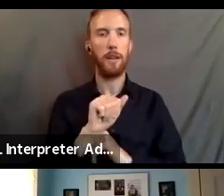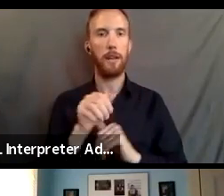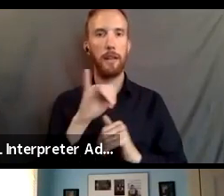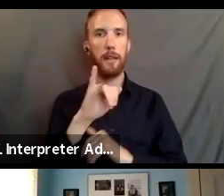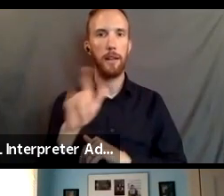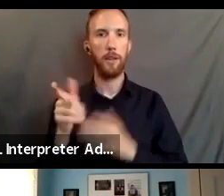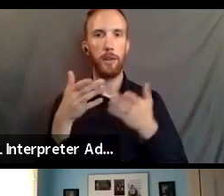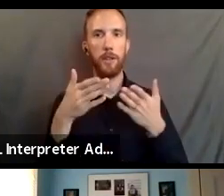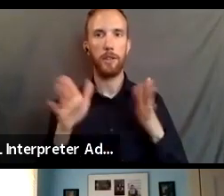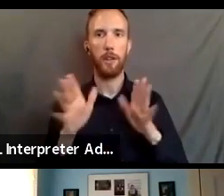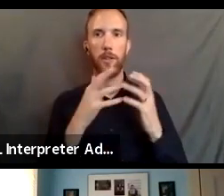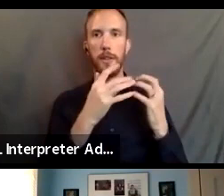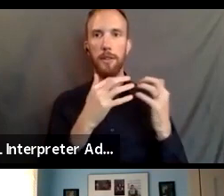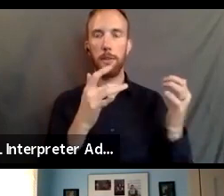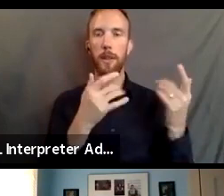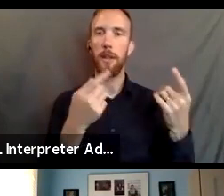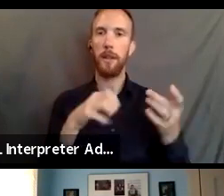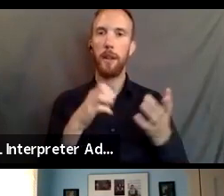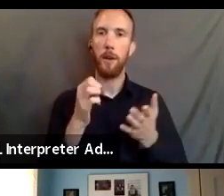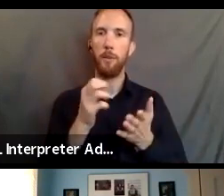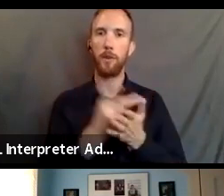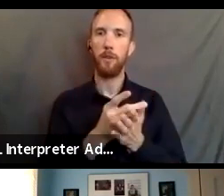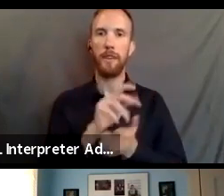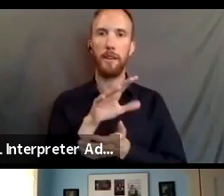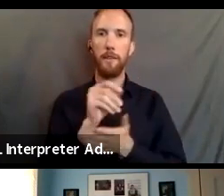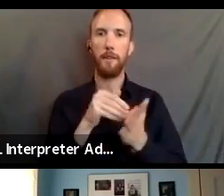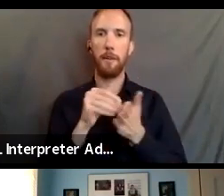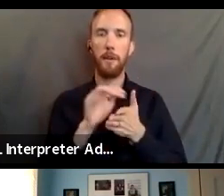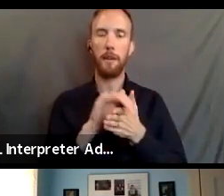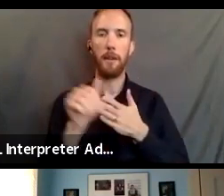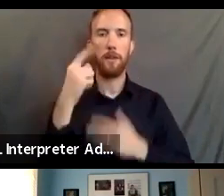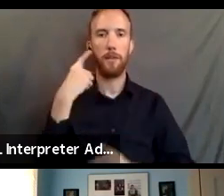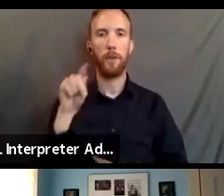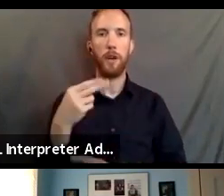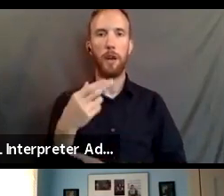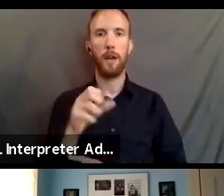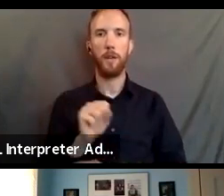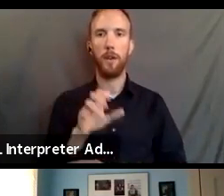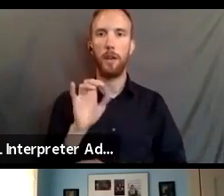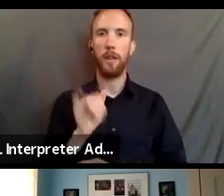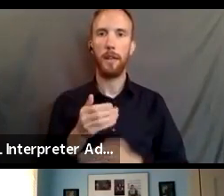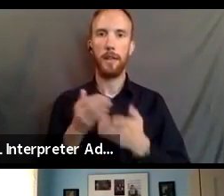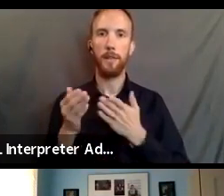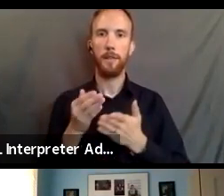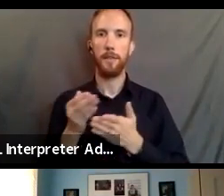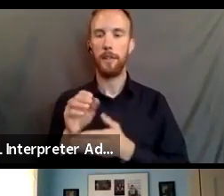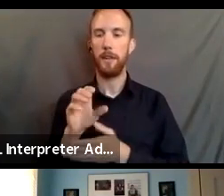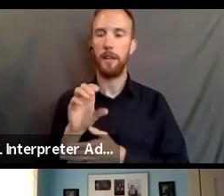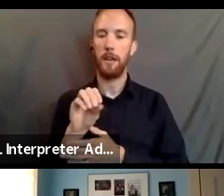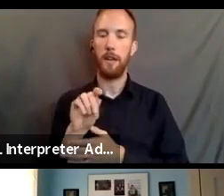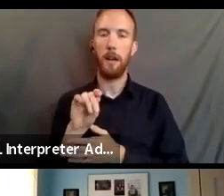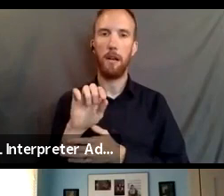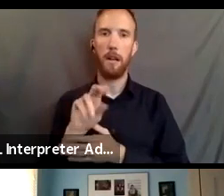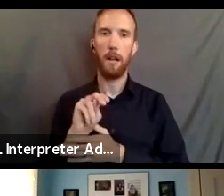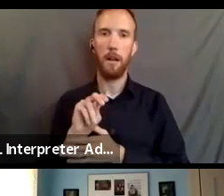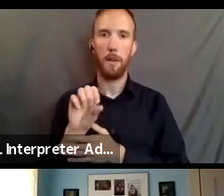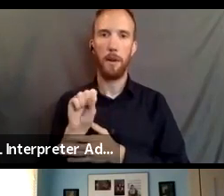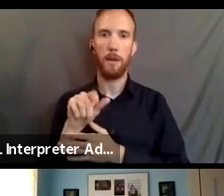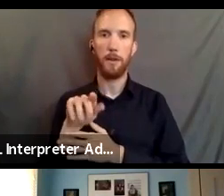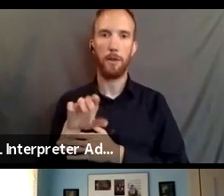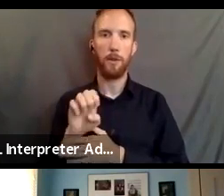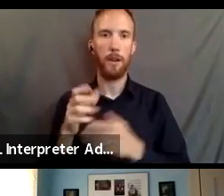approved 50 million dollars in capital funds towards a high school that serves the armor square and bridgeport communities which has never had